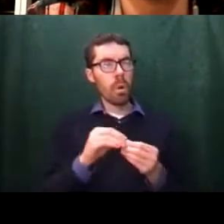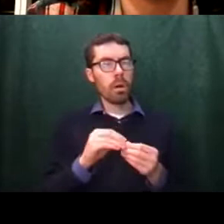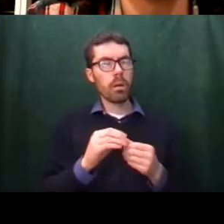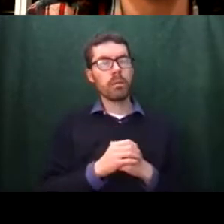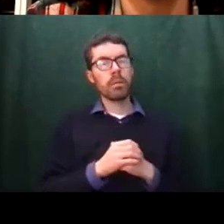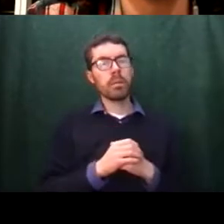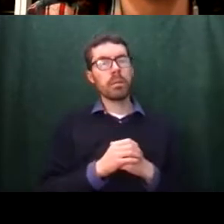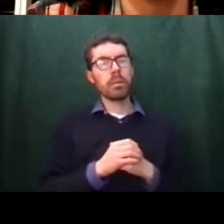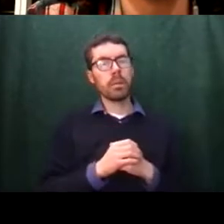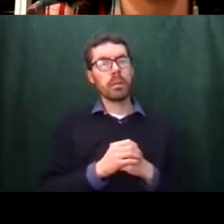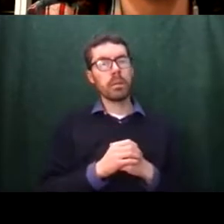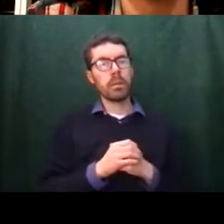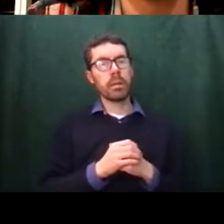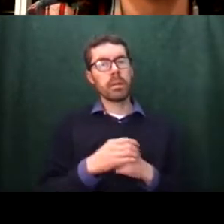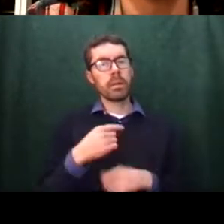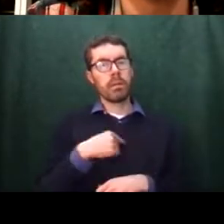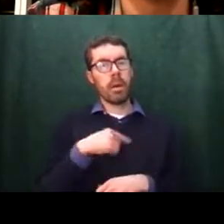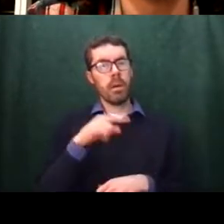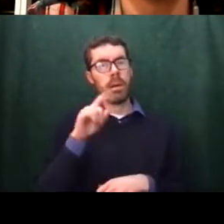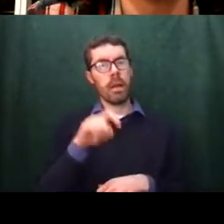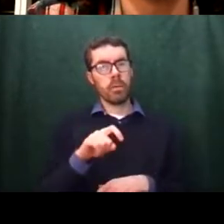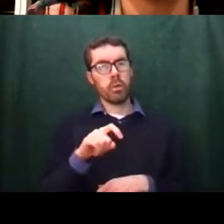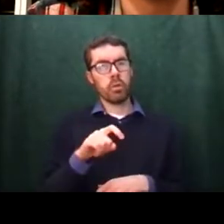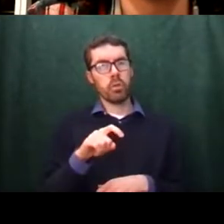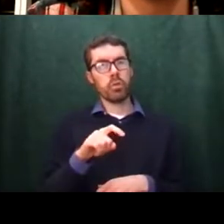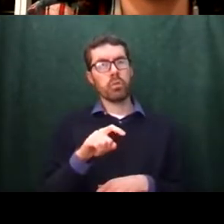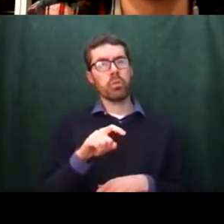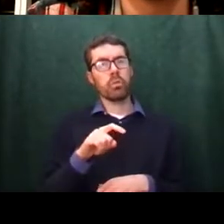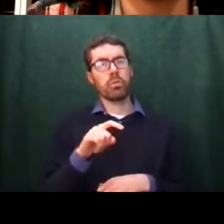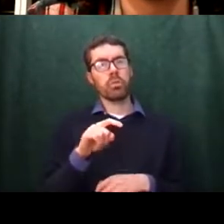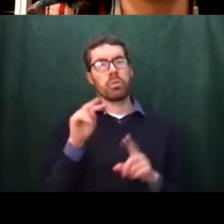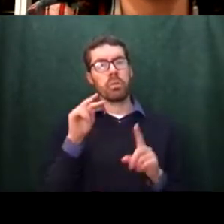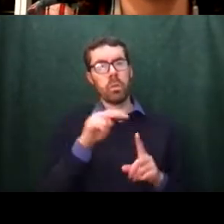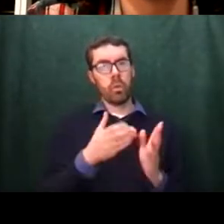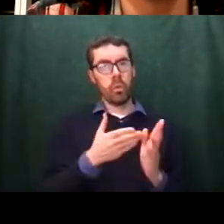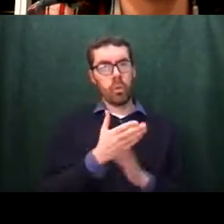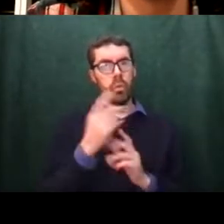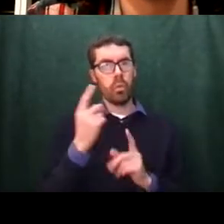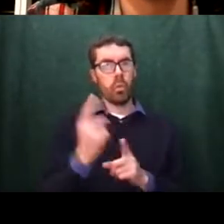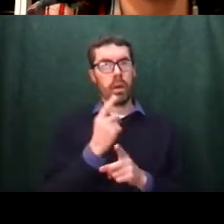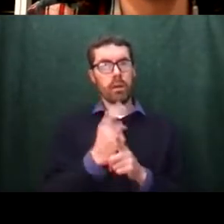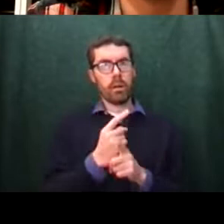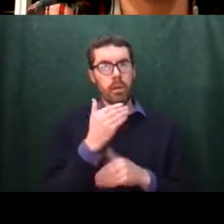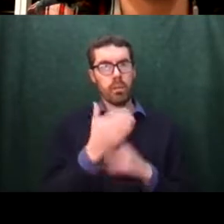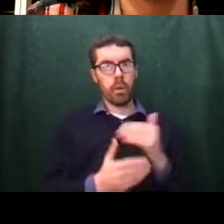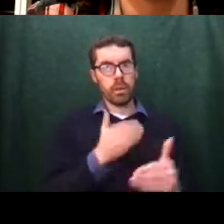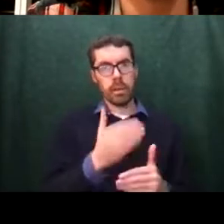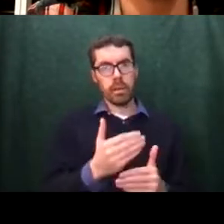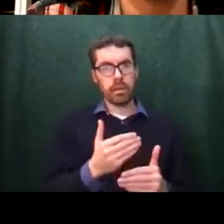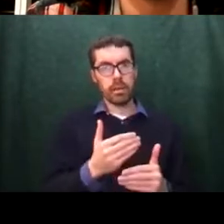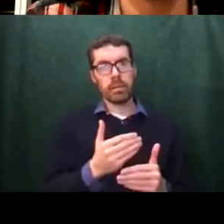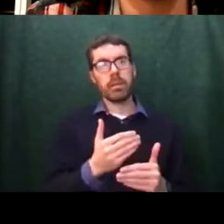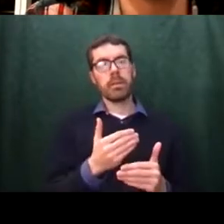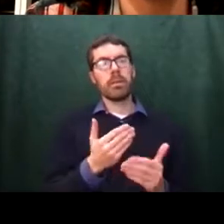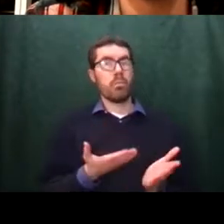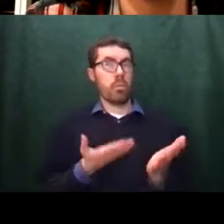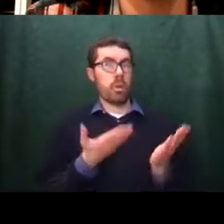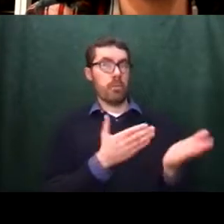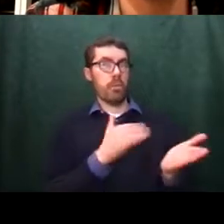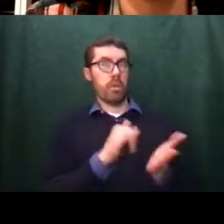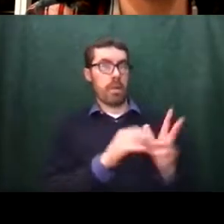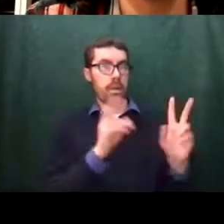But I'd have to go through our regular process of bringing issues forward and seeing if I